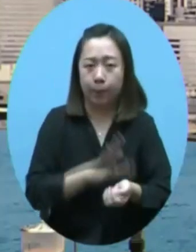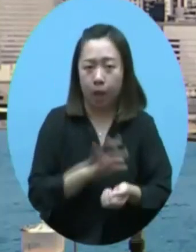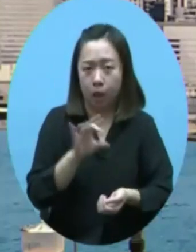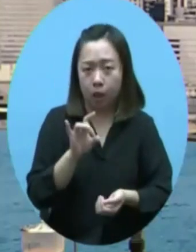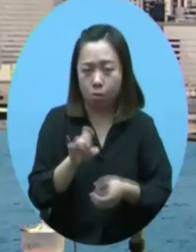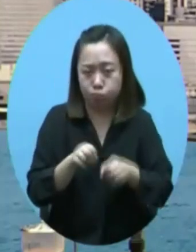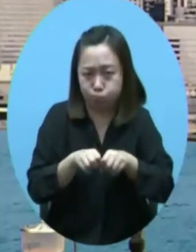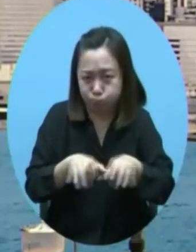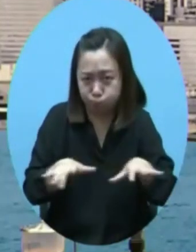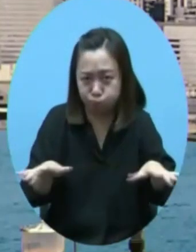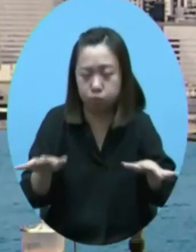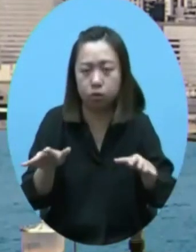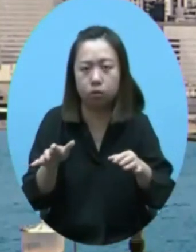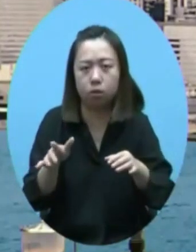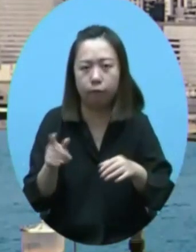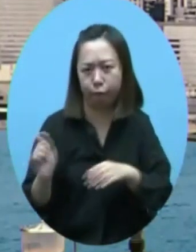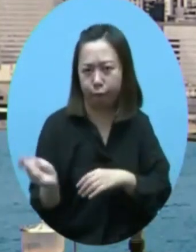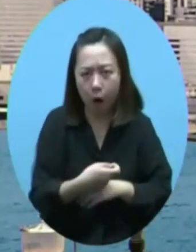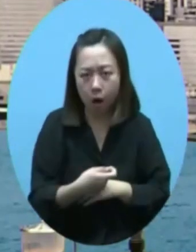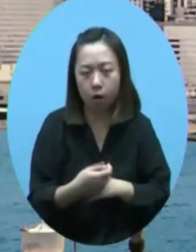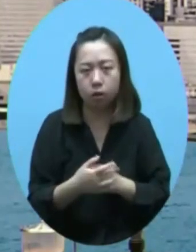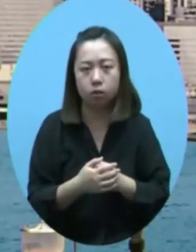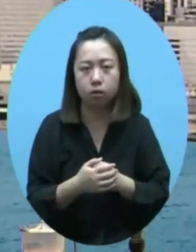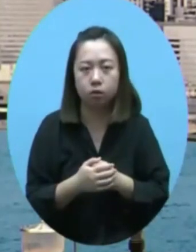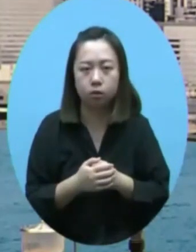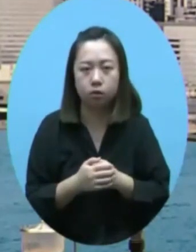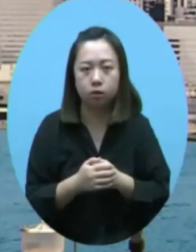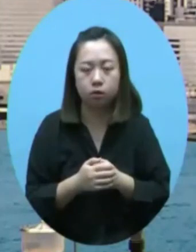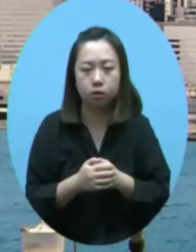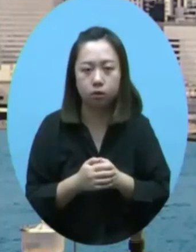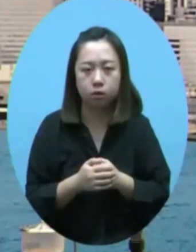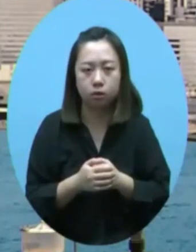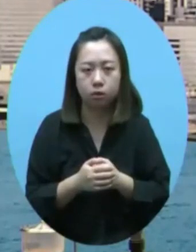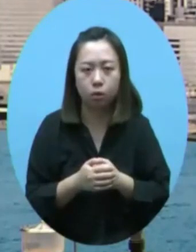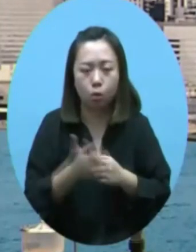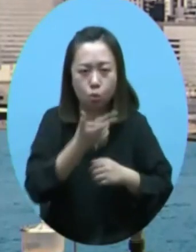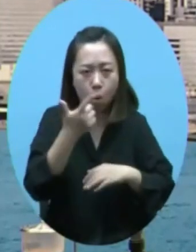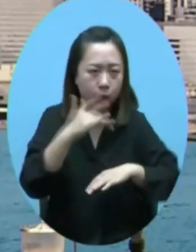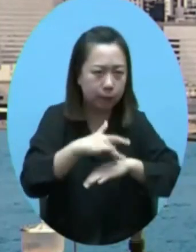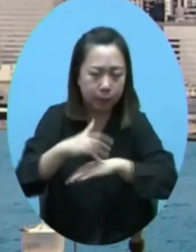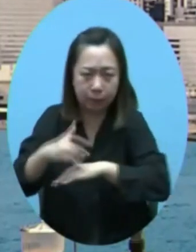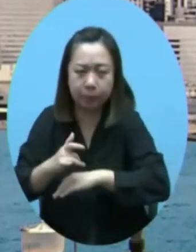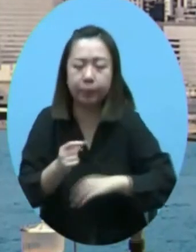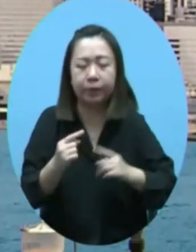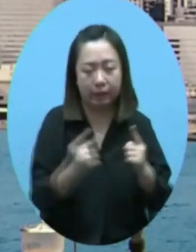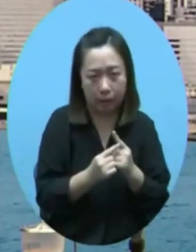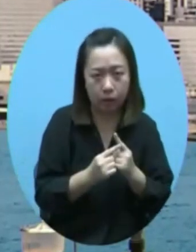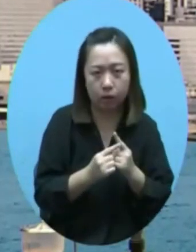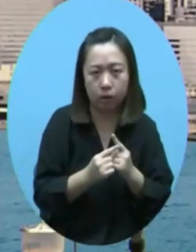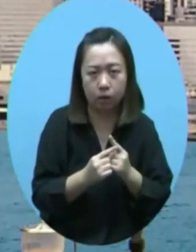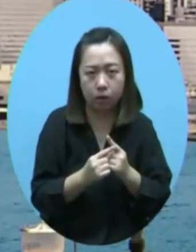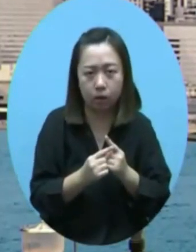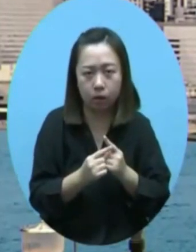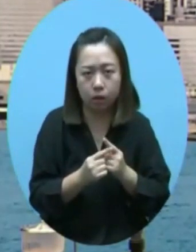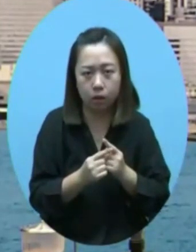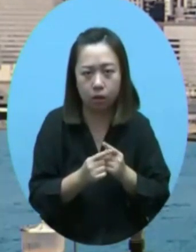quick. And also many of the close contacts of the affected cases also claim to have symptoms. So